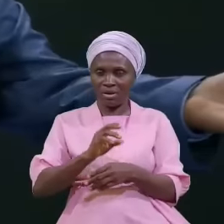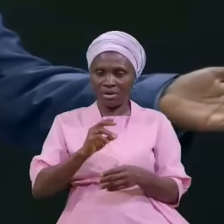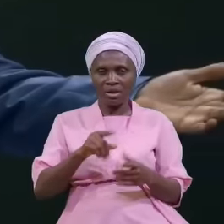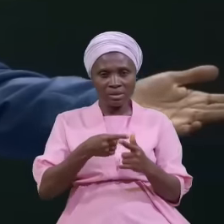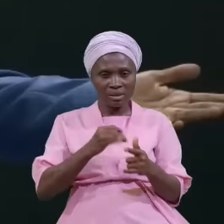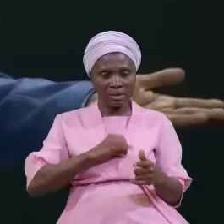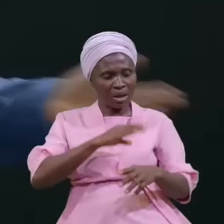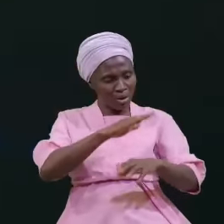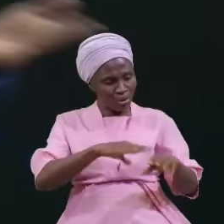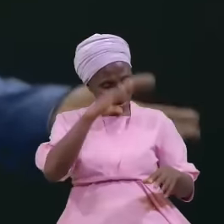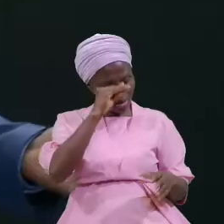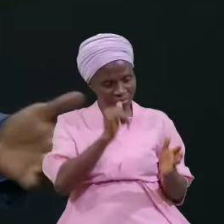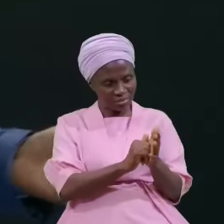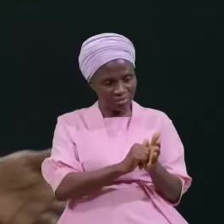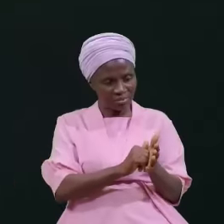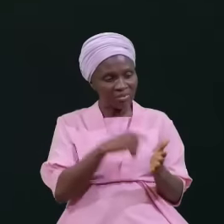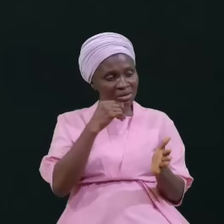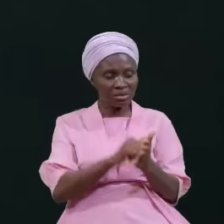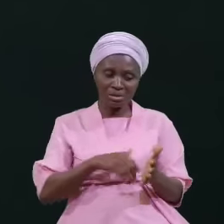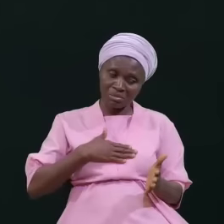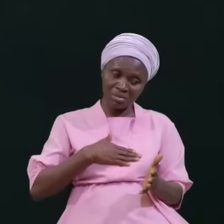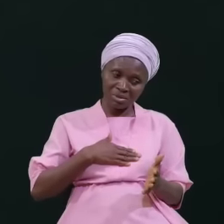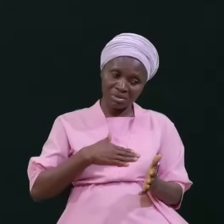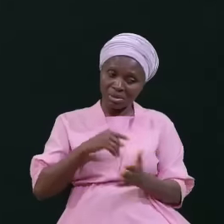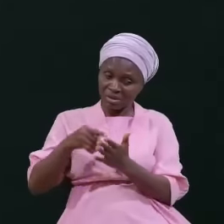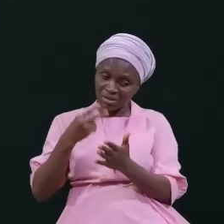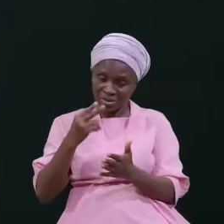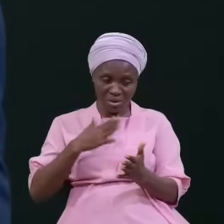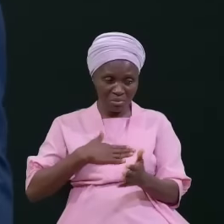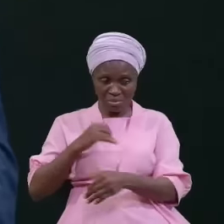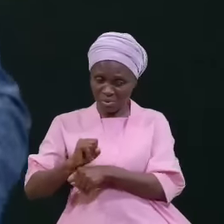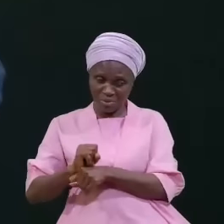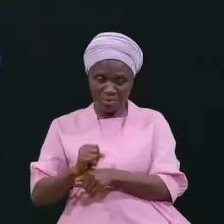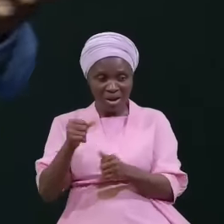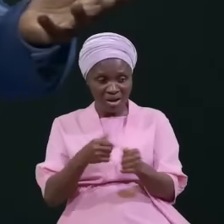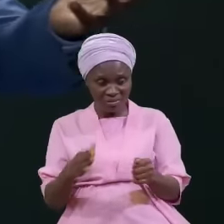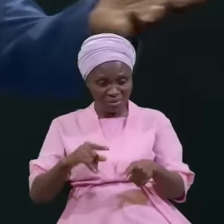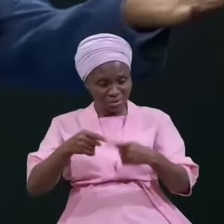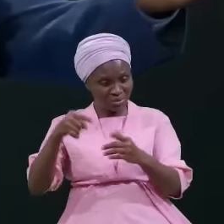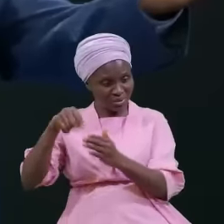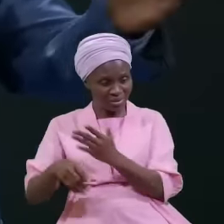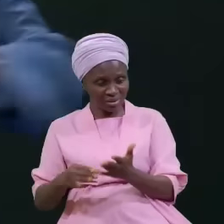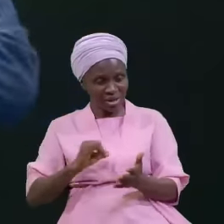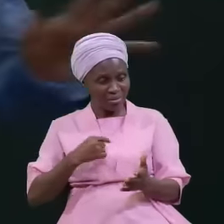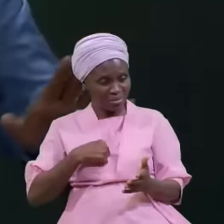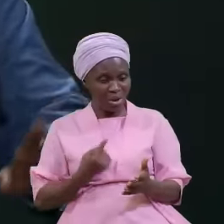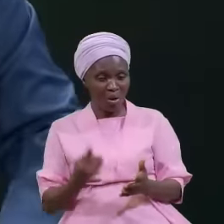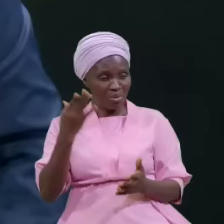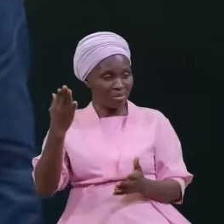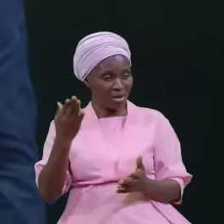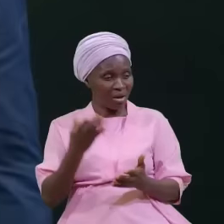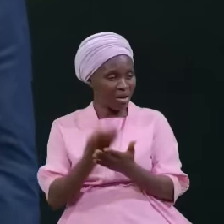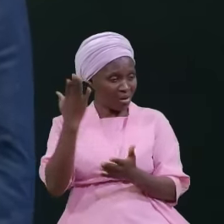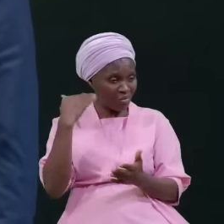my work. Look at everything. It's going down. I was up there before, but now the people have wrecked and